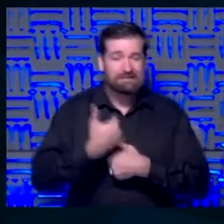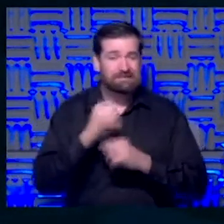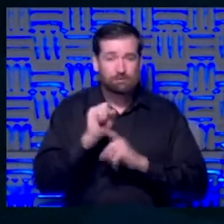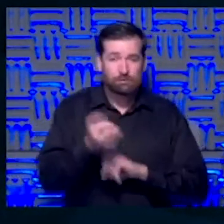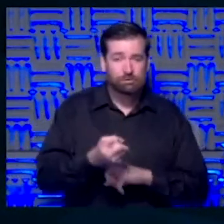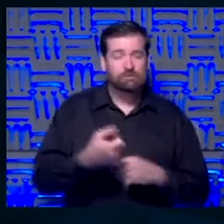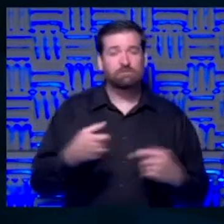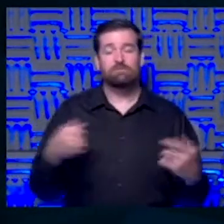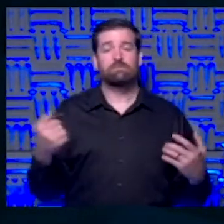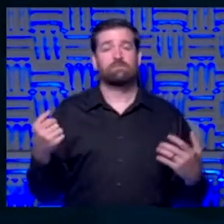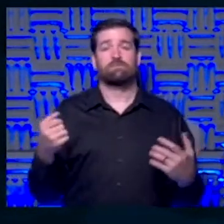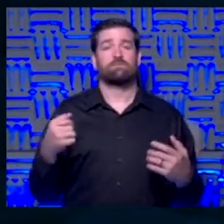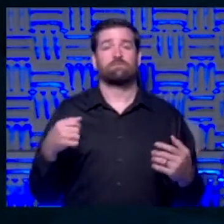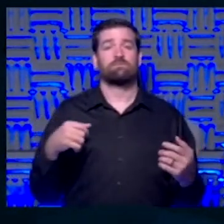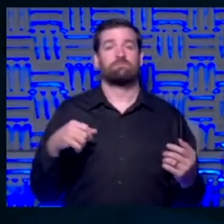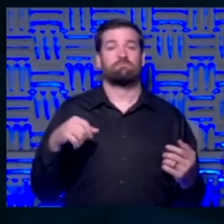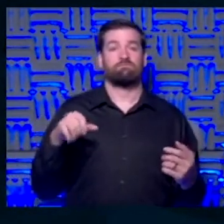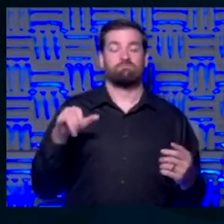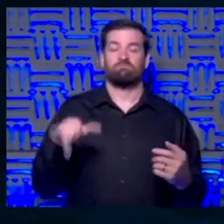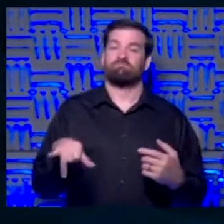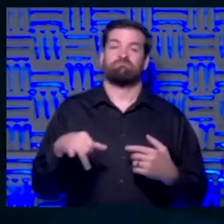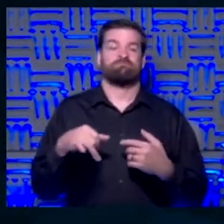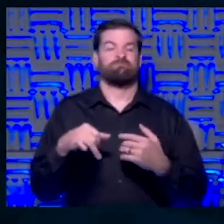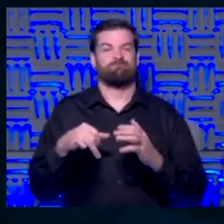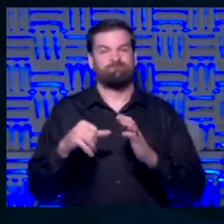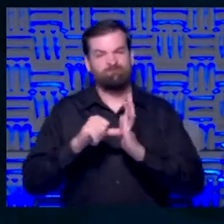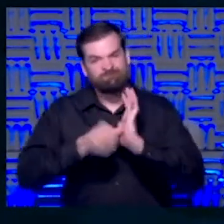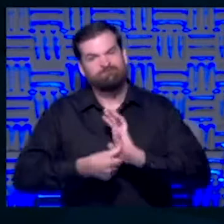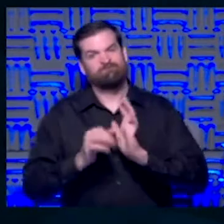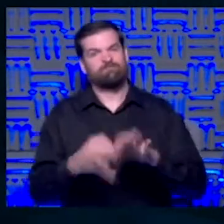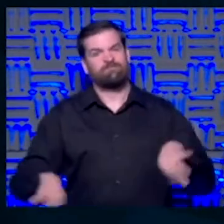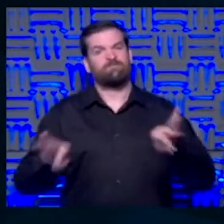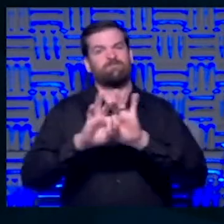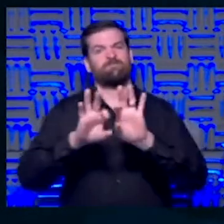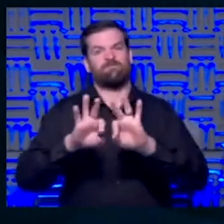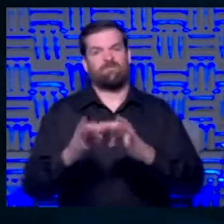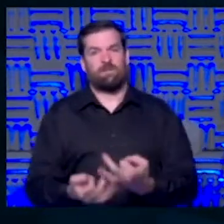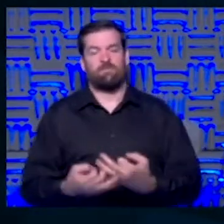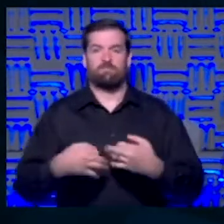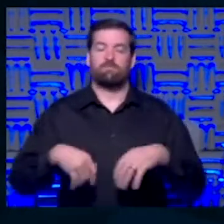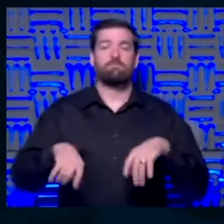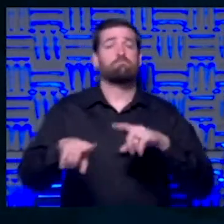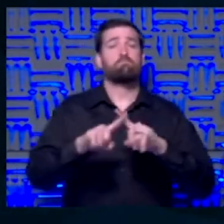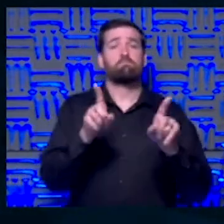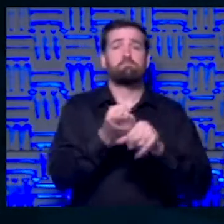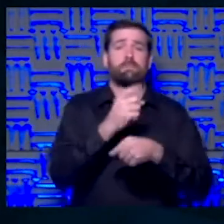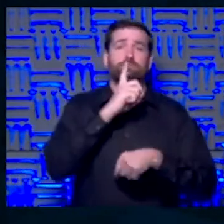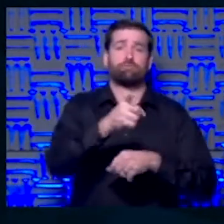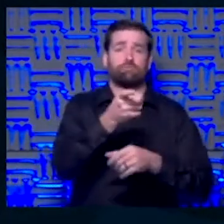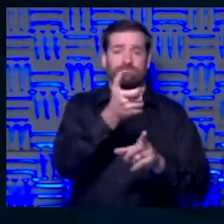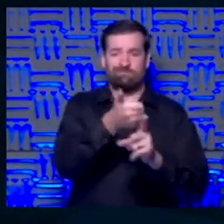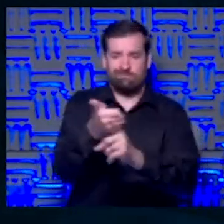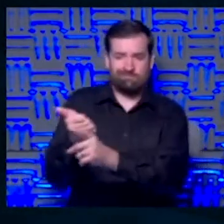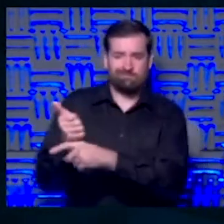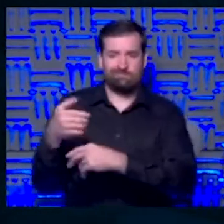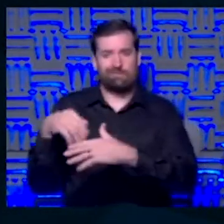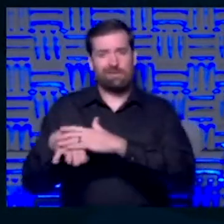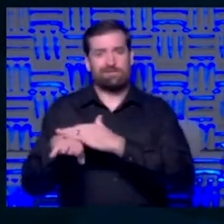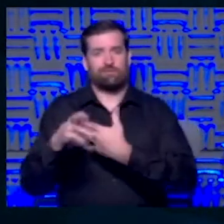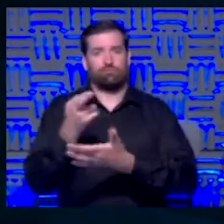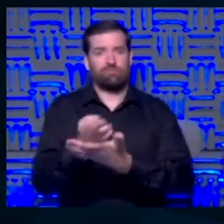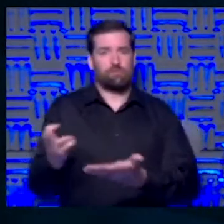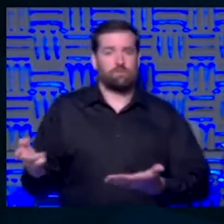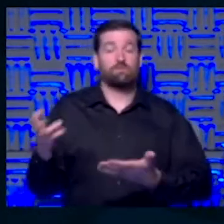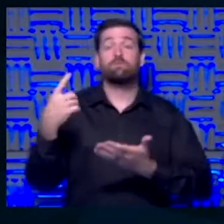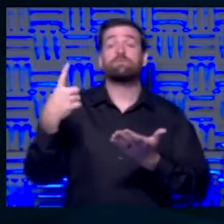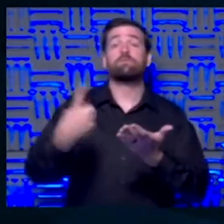highlighting that family is important, but also making sure that people actually have access to resources as well. So